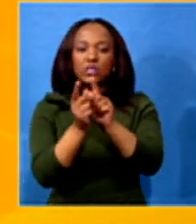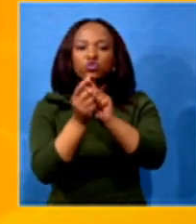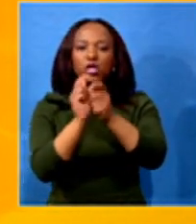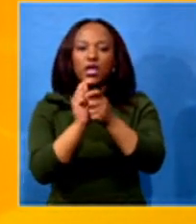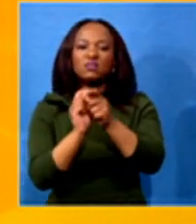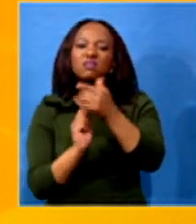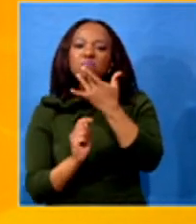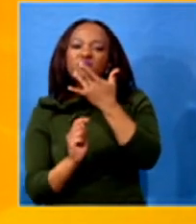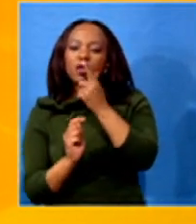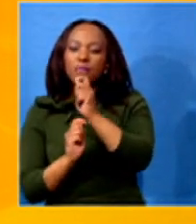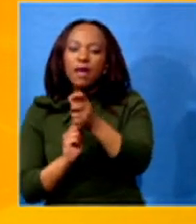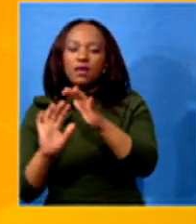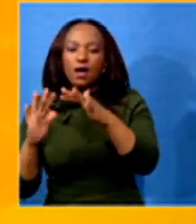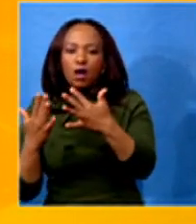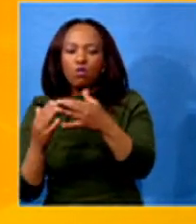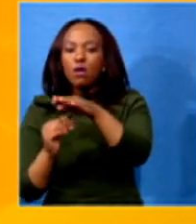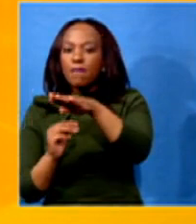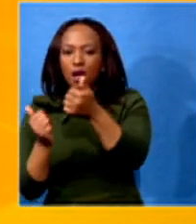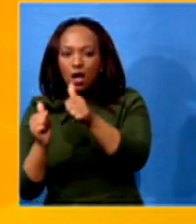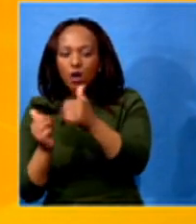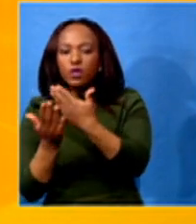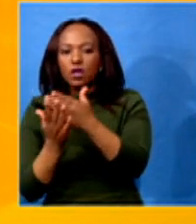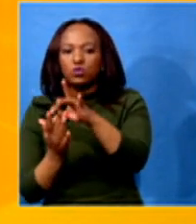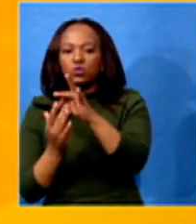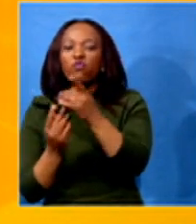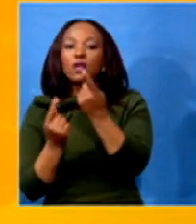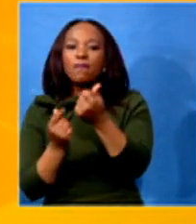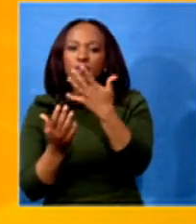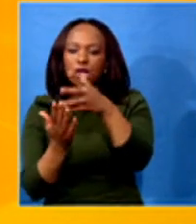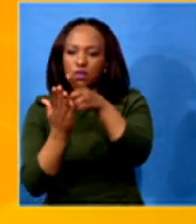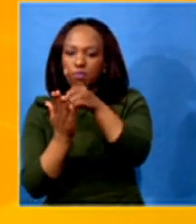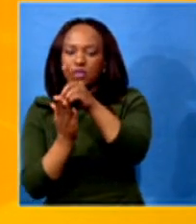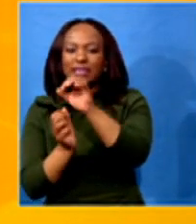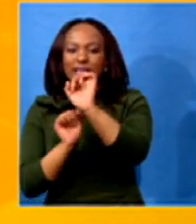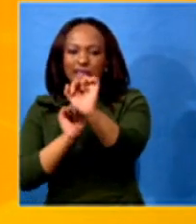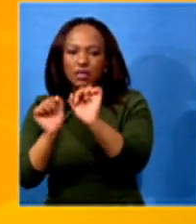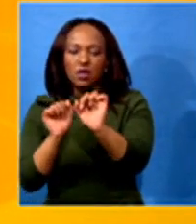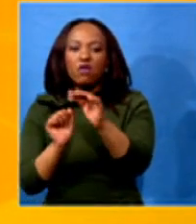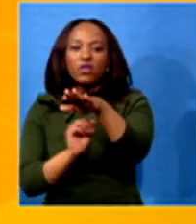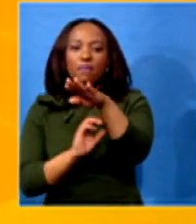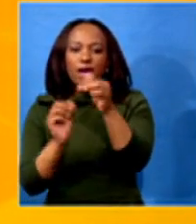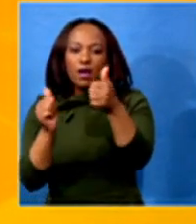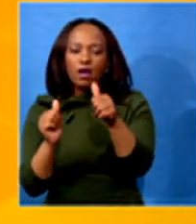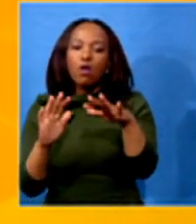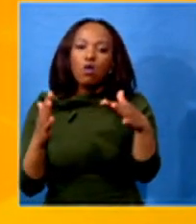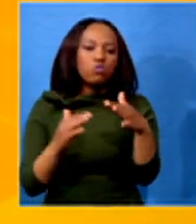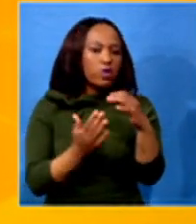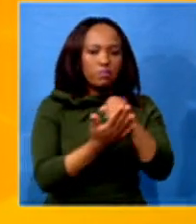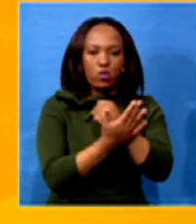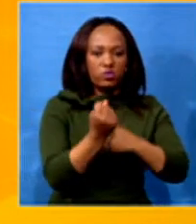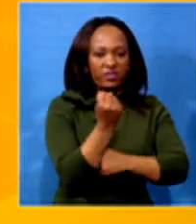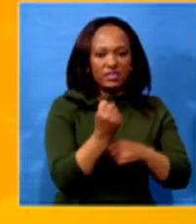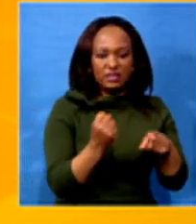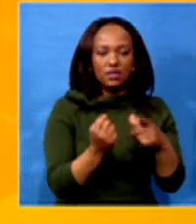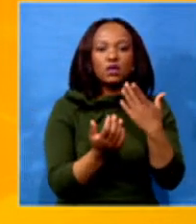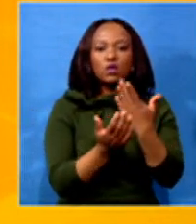of payment to a bank account to have their monies deposited into that bank account as opposed to the post office. And you